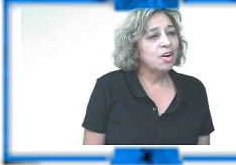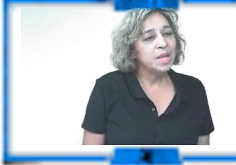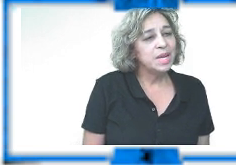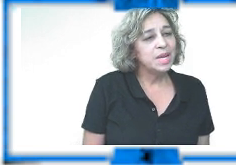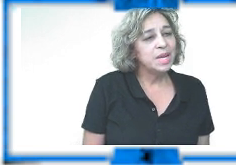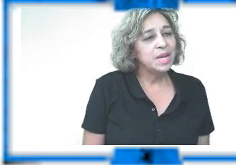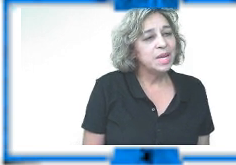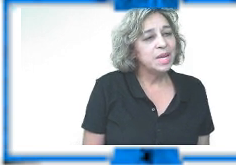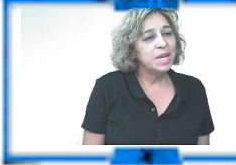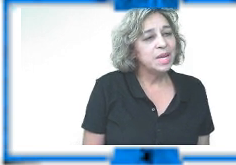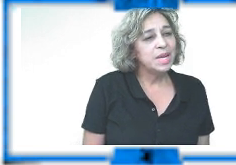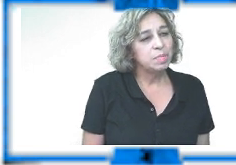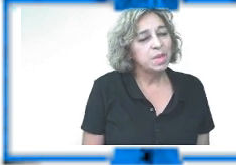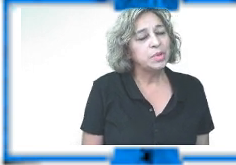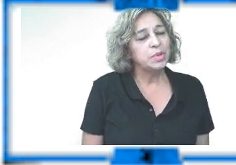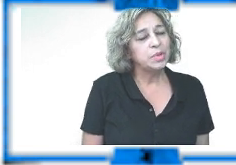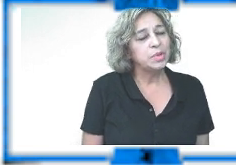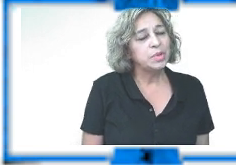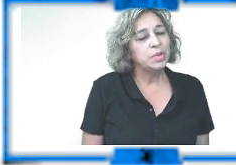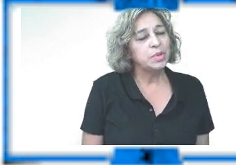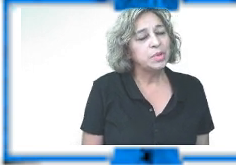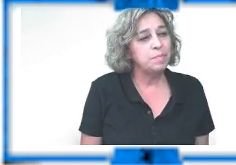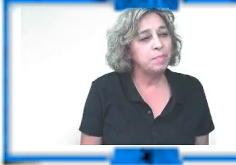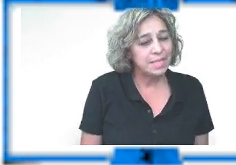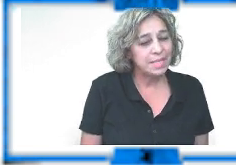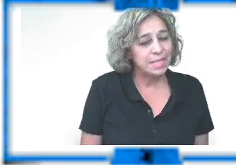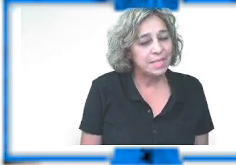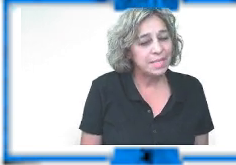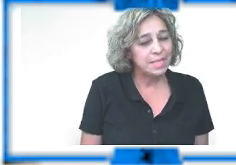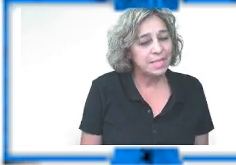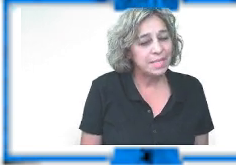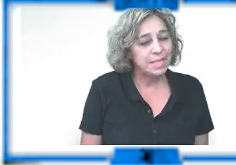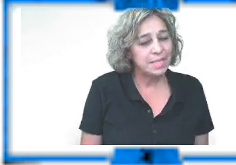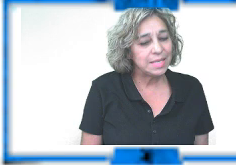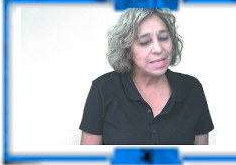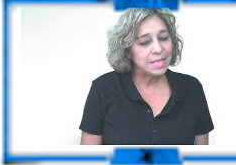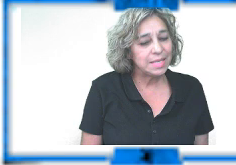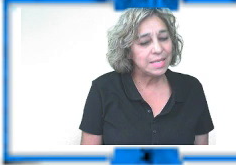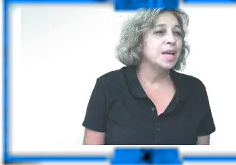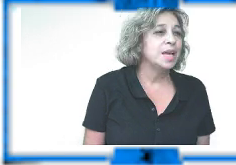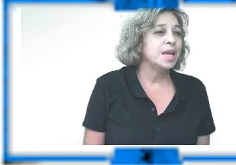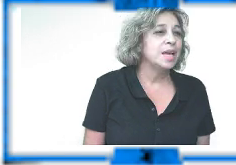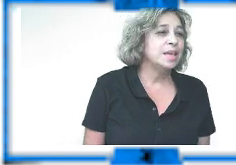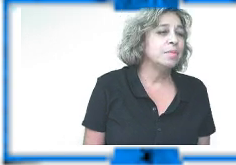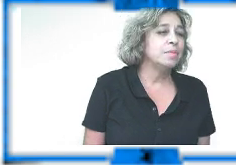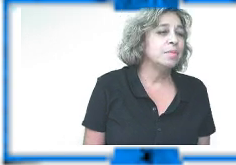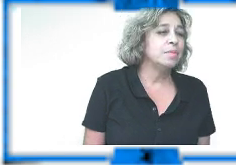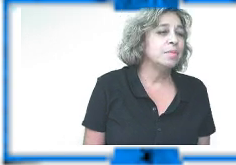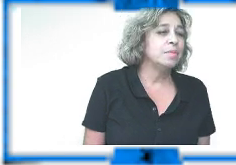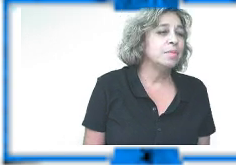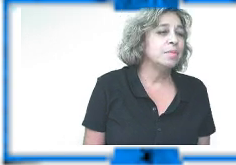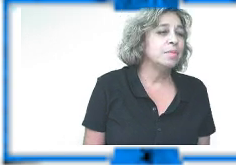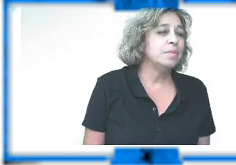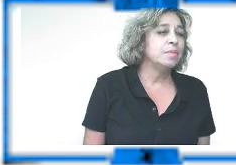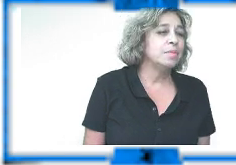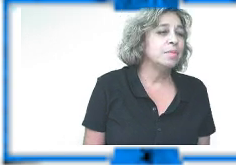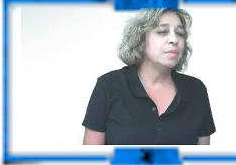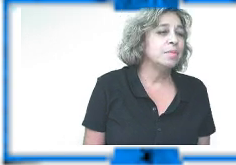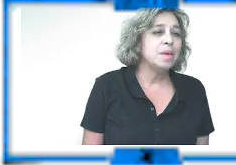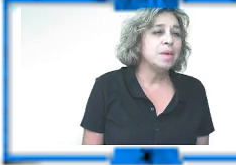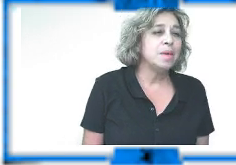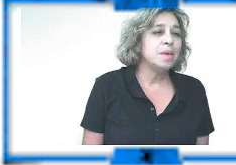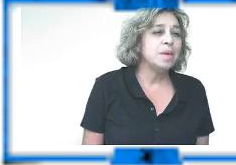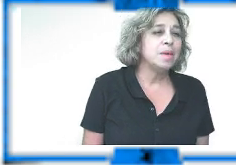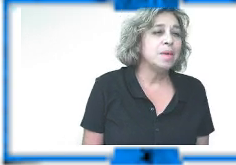all that money, as it returns to the people, it makes the economy dynamic. And the money is